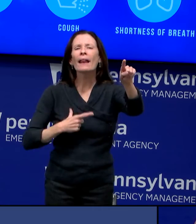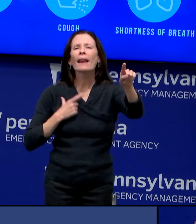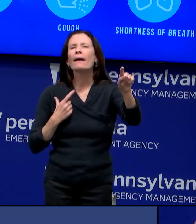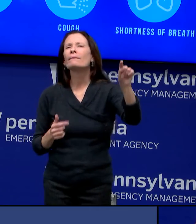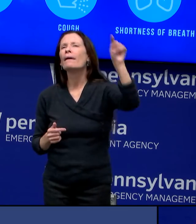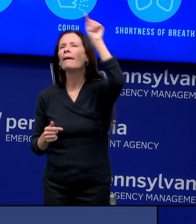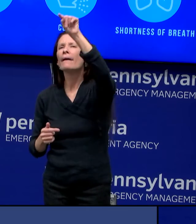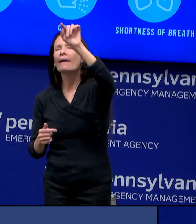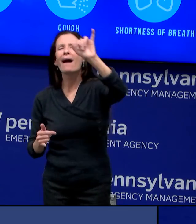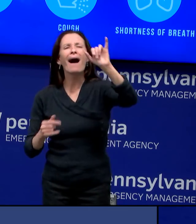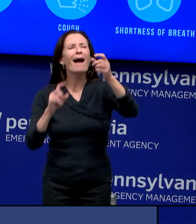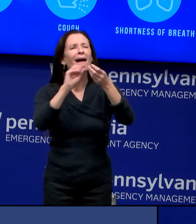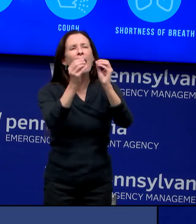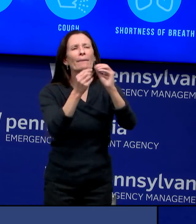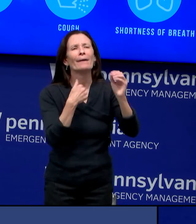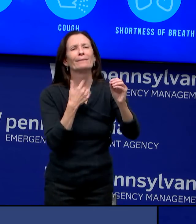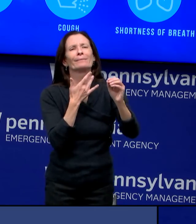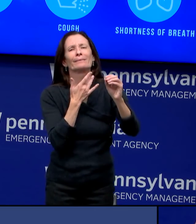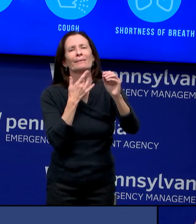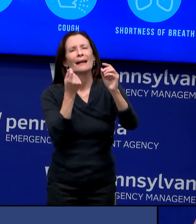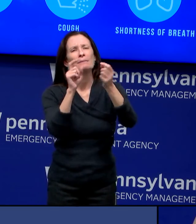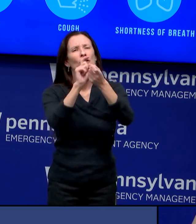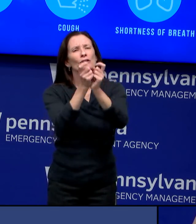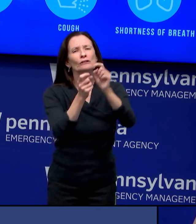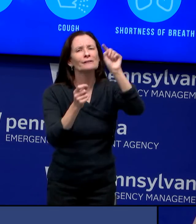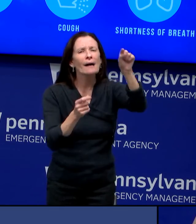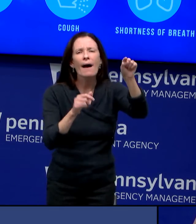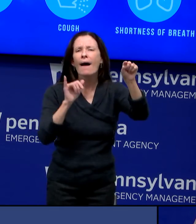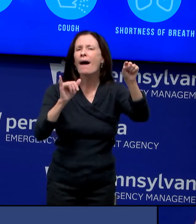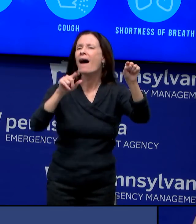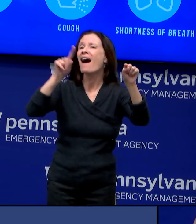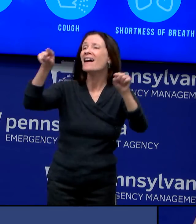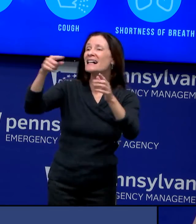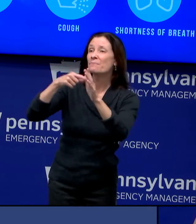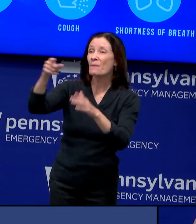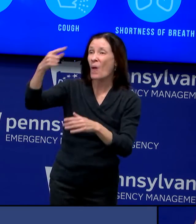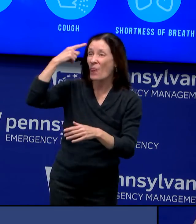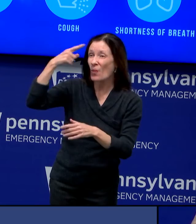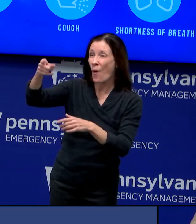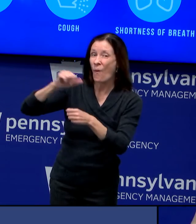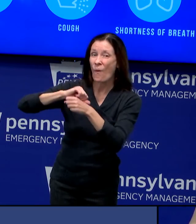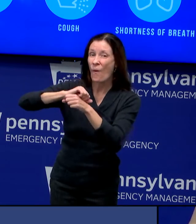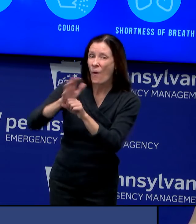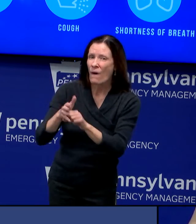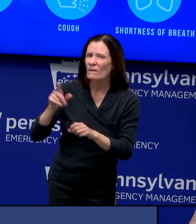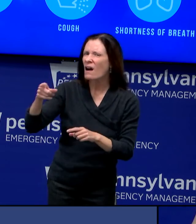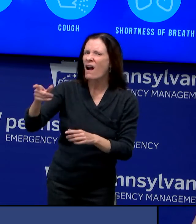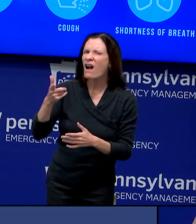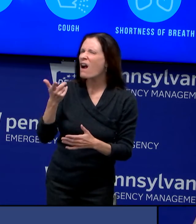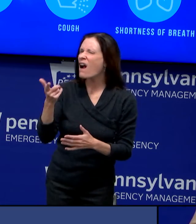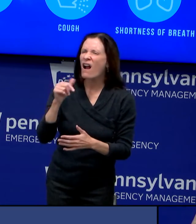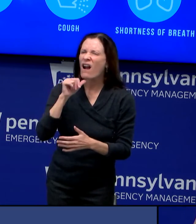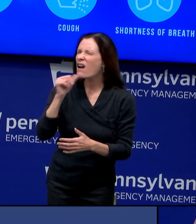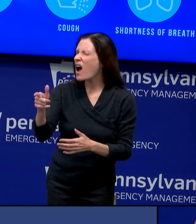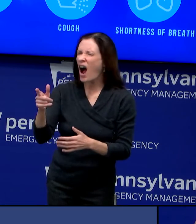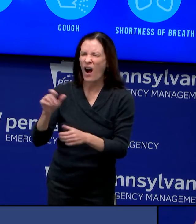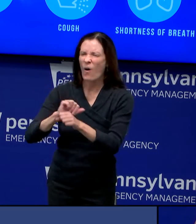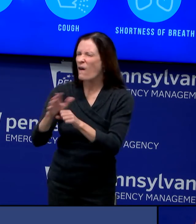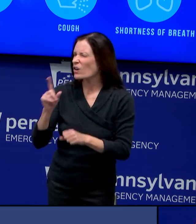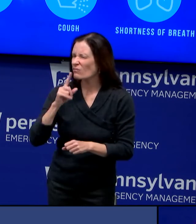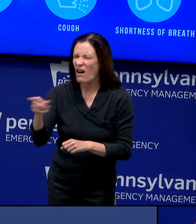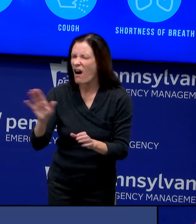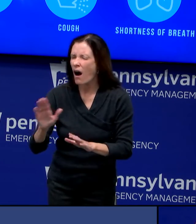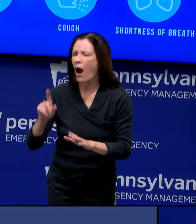further investigation, have taken some cases off the probable roll. So I know it doesn't always seem like it, but we really, really are trying to be